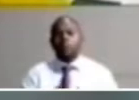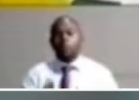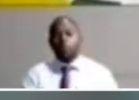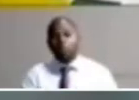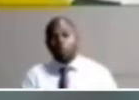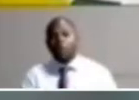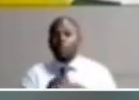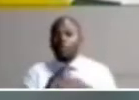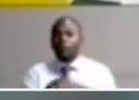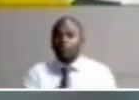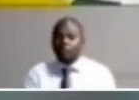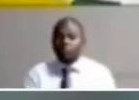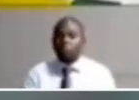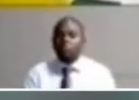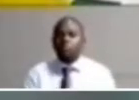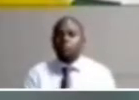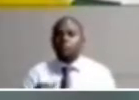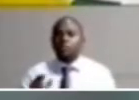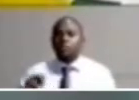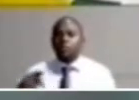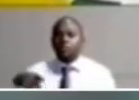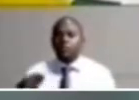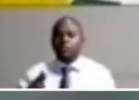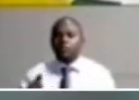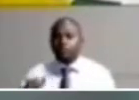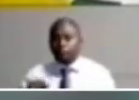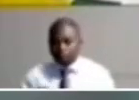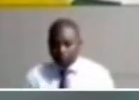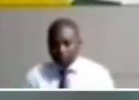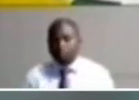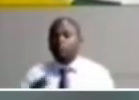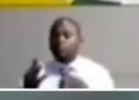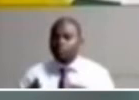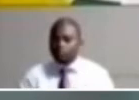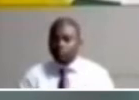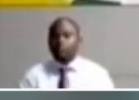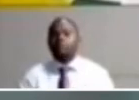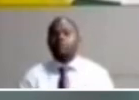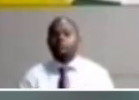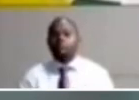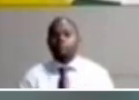or agricultural inputs, not only products but inputs,